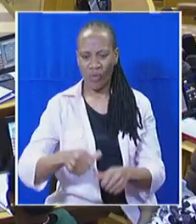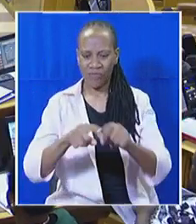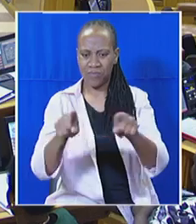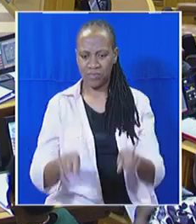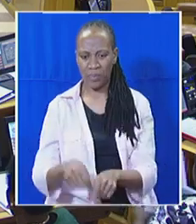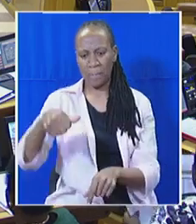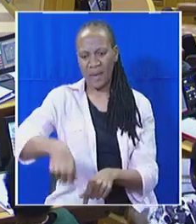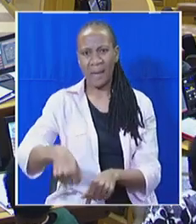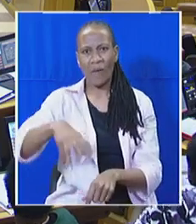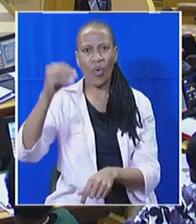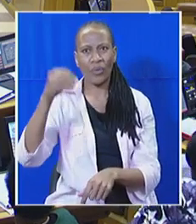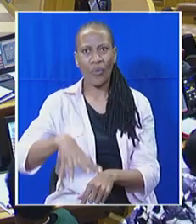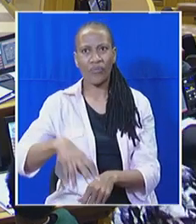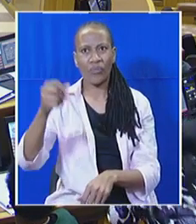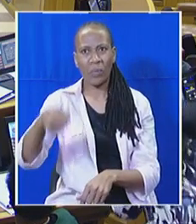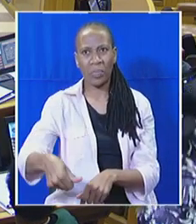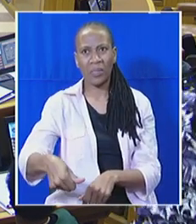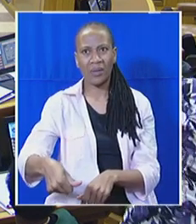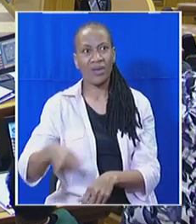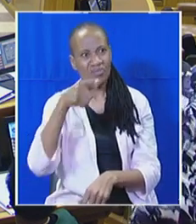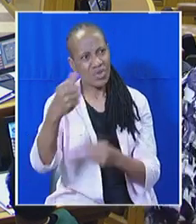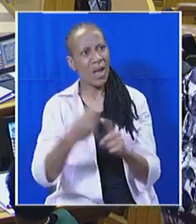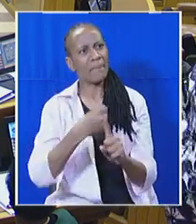do you abuse us like that? Why do you agree to be